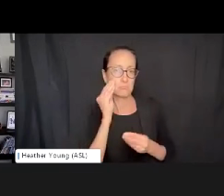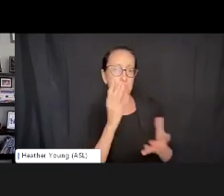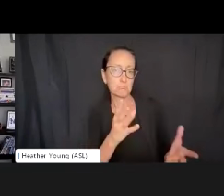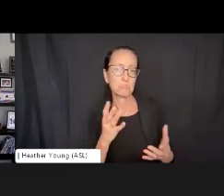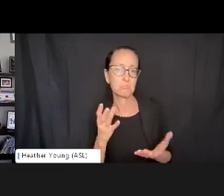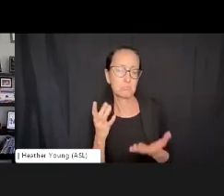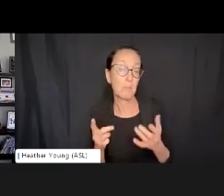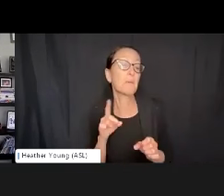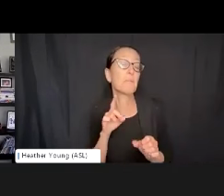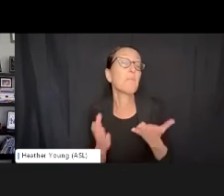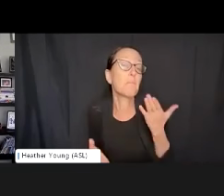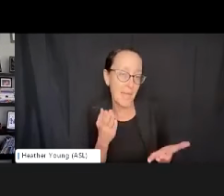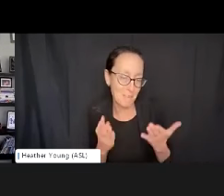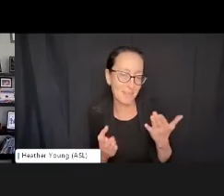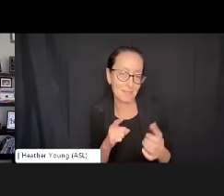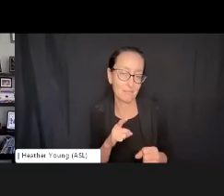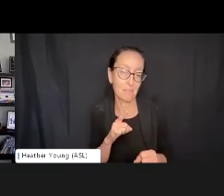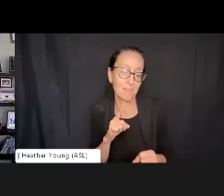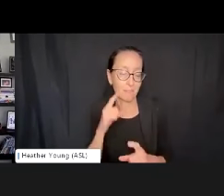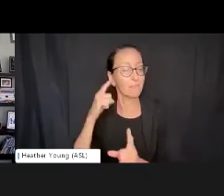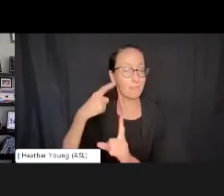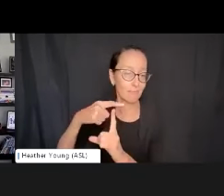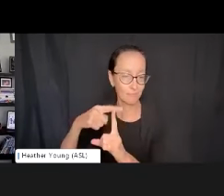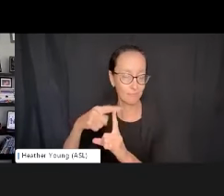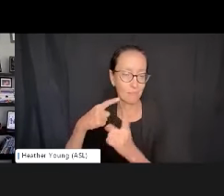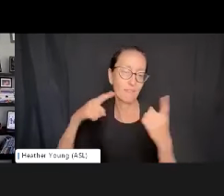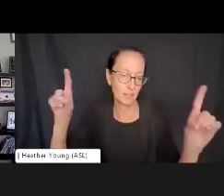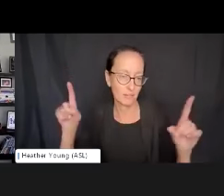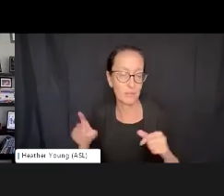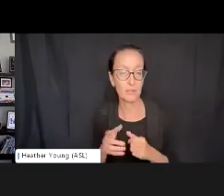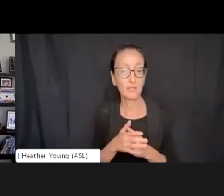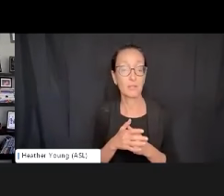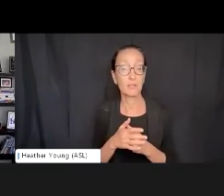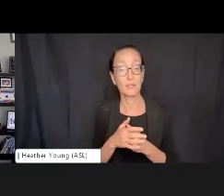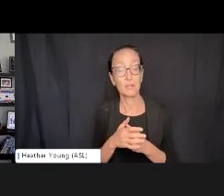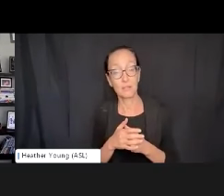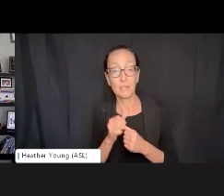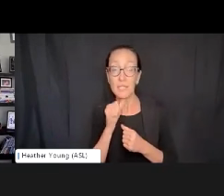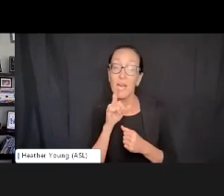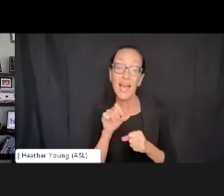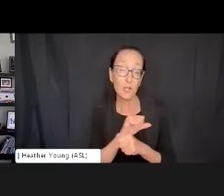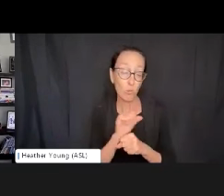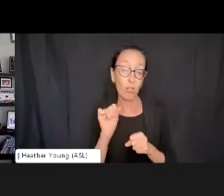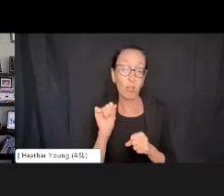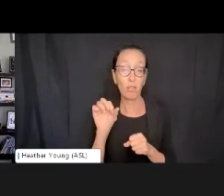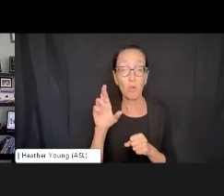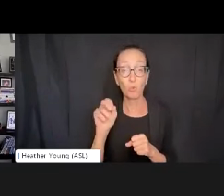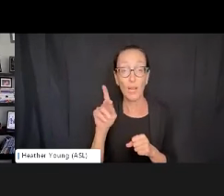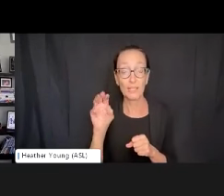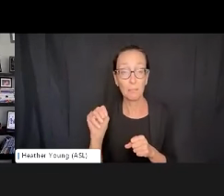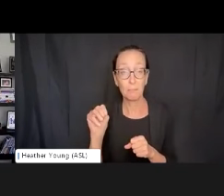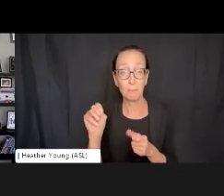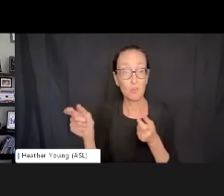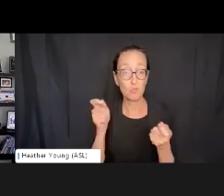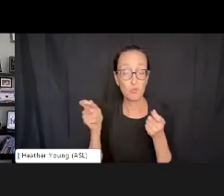be promising practices. So as I mentioned, they may not be actual randomized controlled trials, but there may be other types of studies,